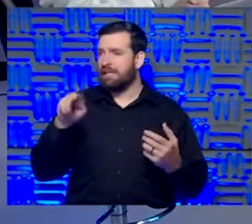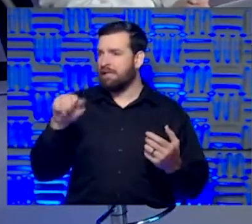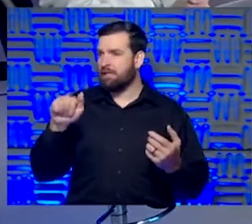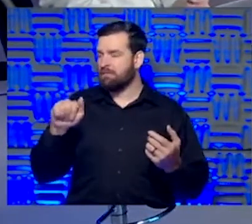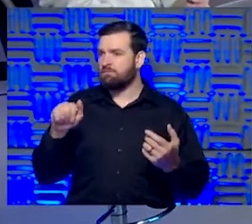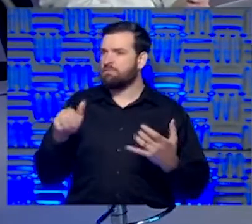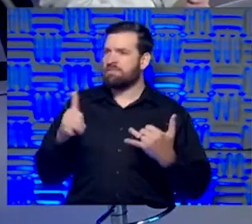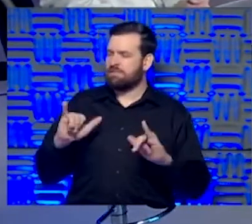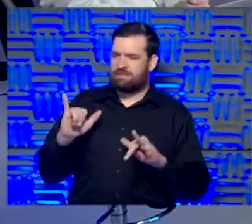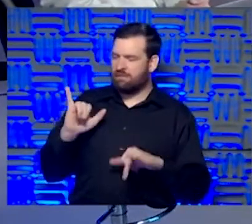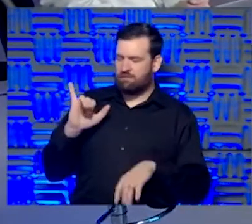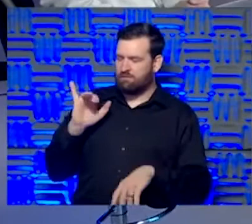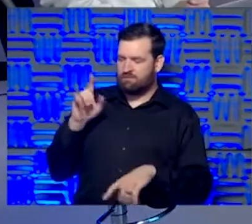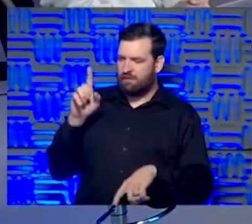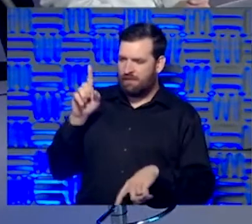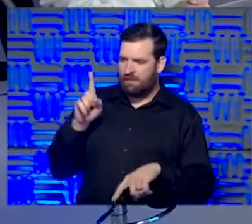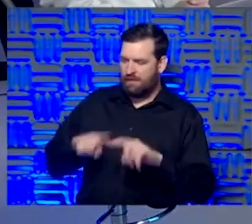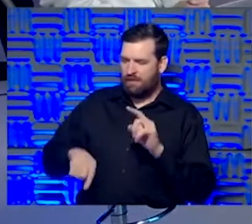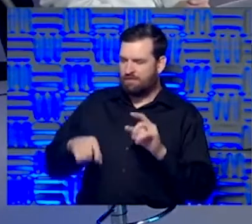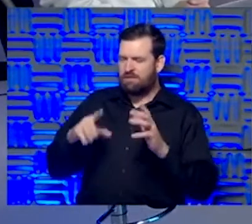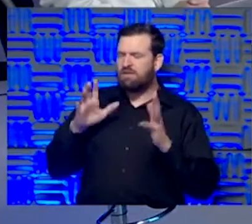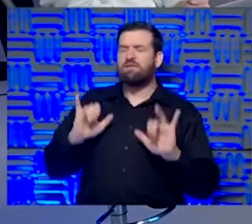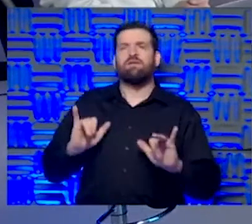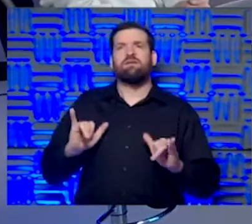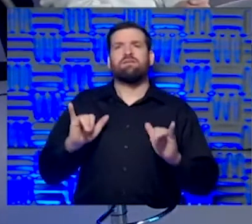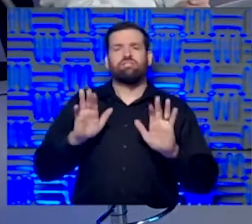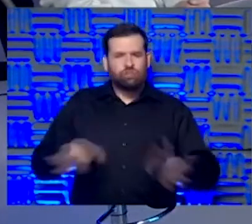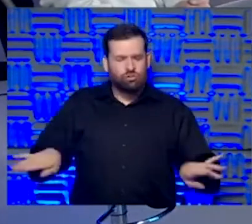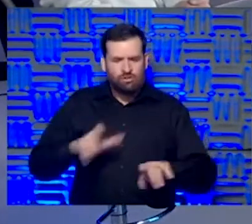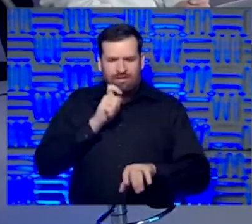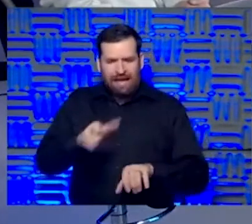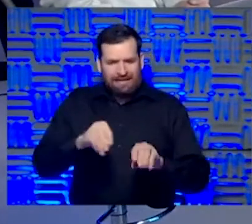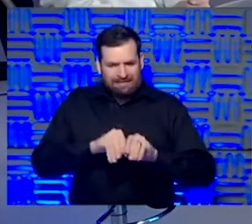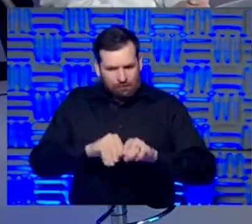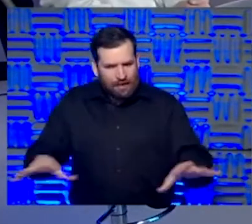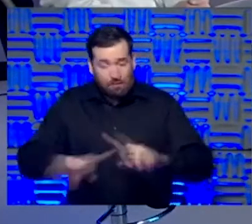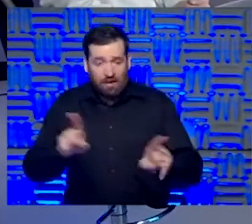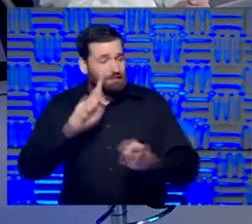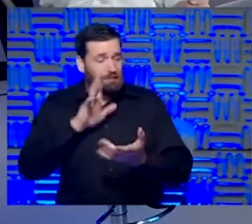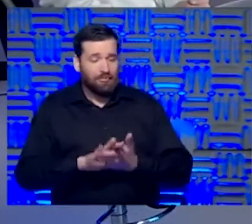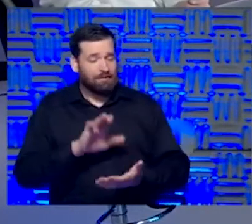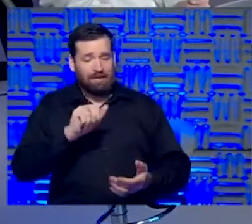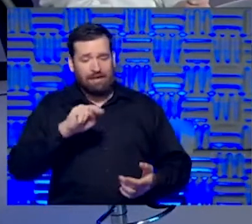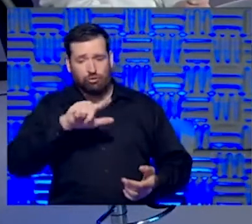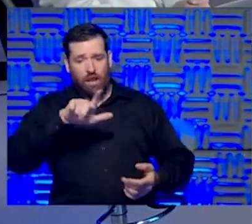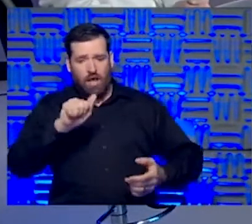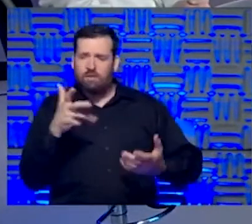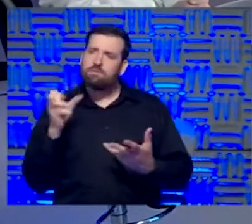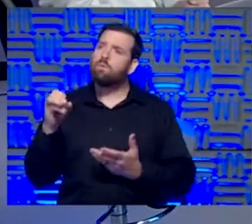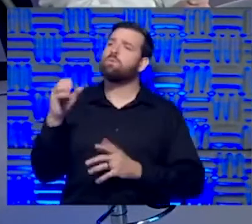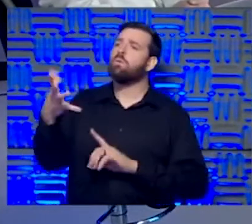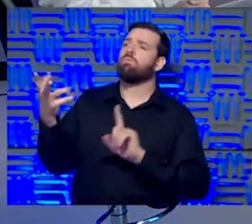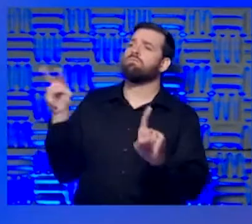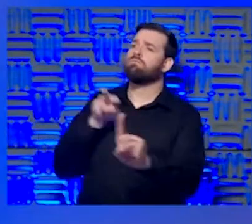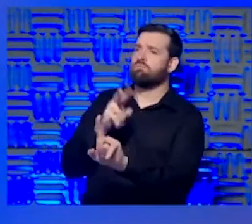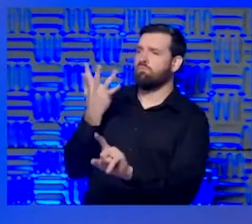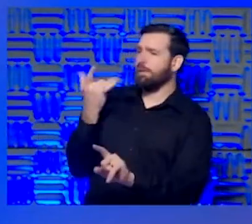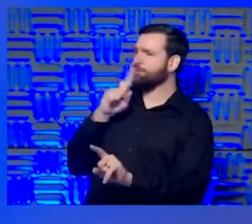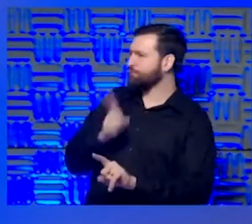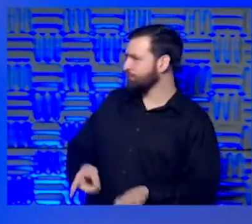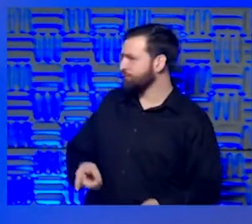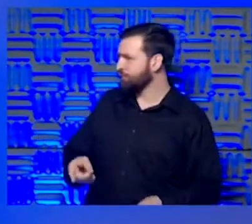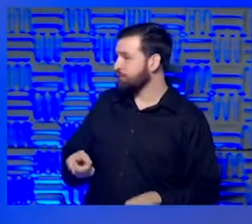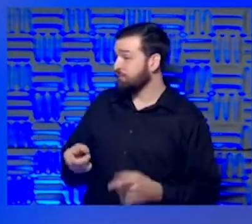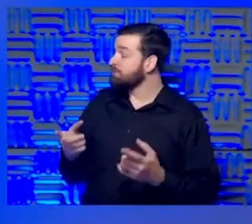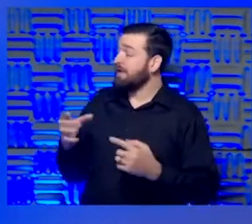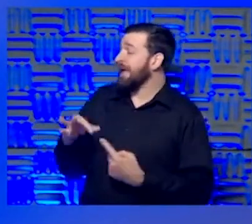still can't quite get past this idea that kids aren't spreading it, and obviously believe Angela. So any other ideas from your standpoint at why that's true? Yeah, other than I'm